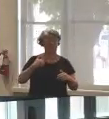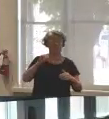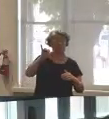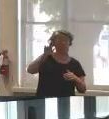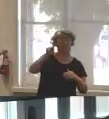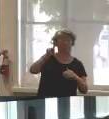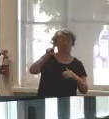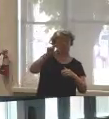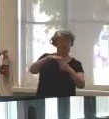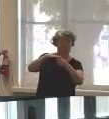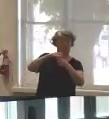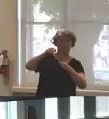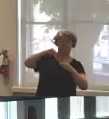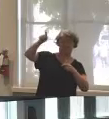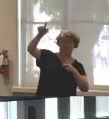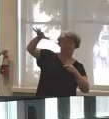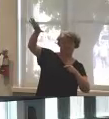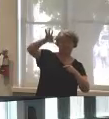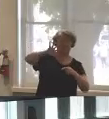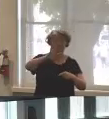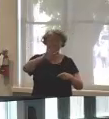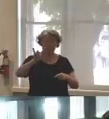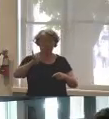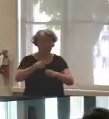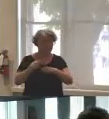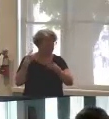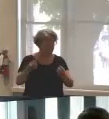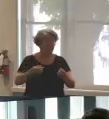for the past 48 years, and we've engaged in thousands of